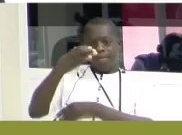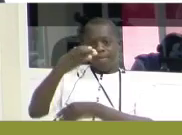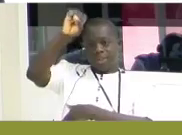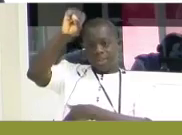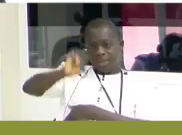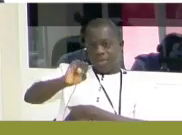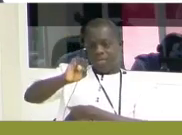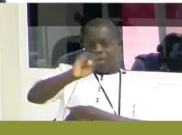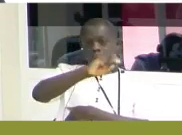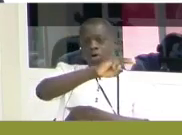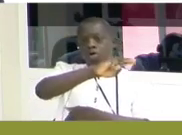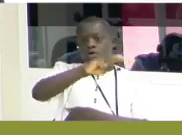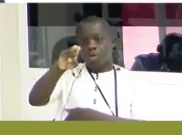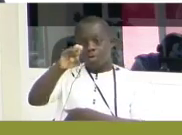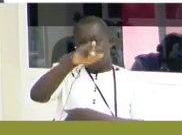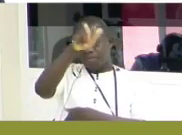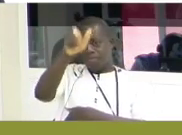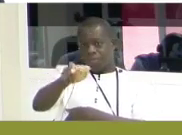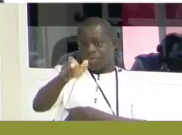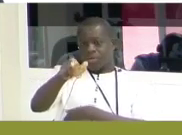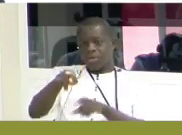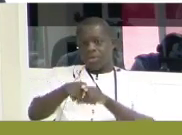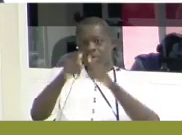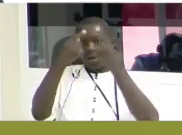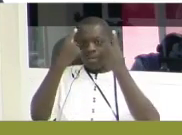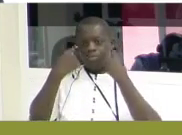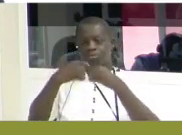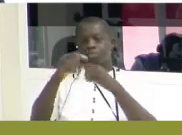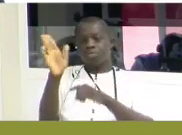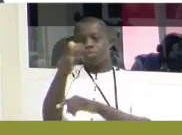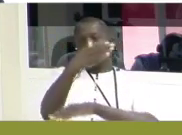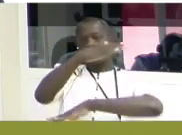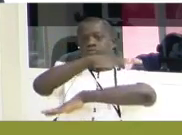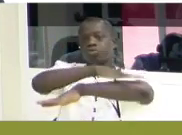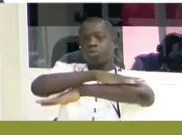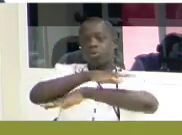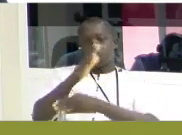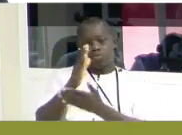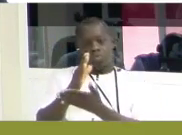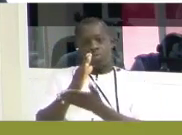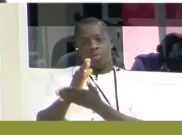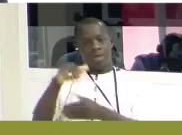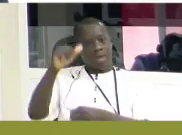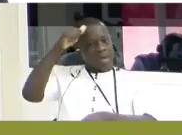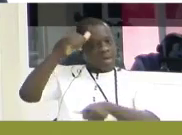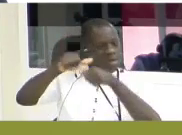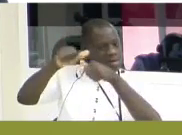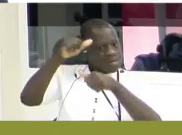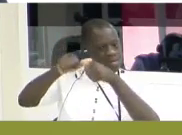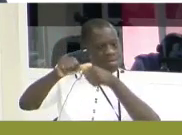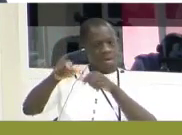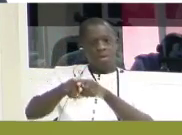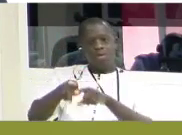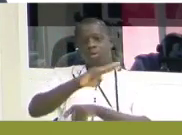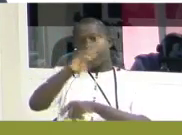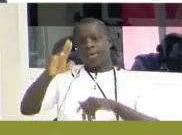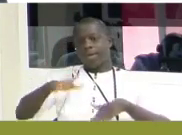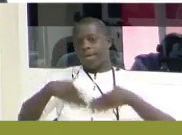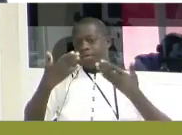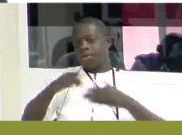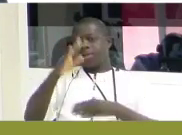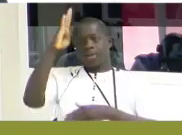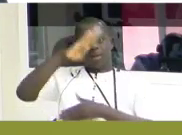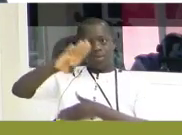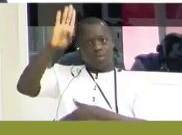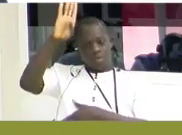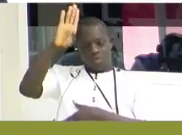no students should wear hijab to go to school. I can remember those things. I wrote about that extensively, but they were not happy about it. But thank God, nothing happens to me.